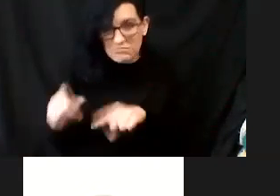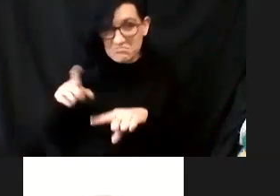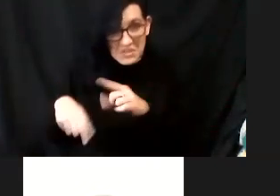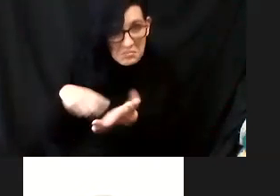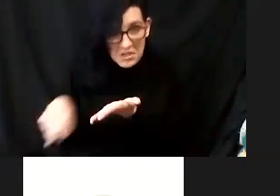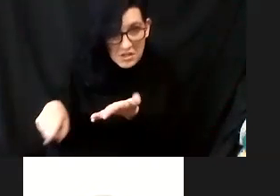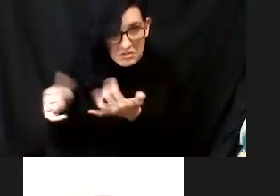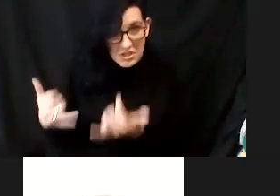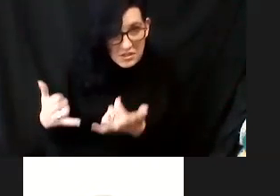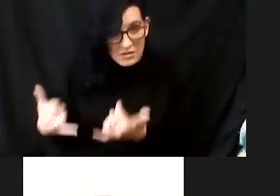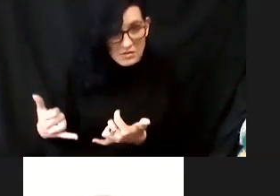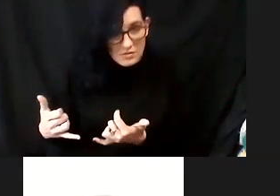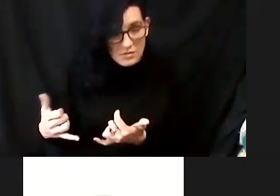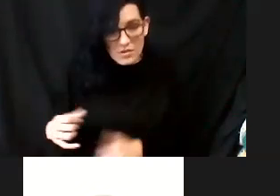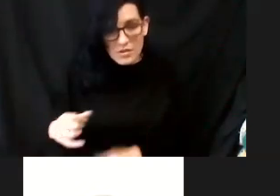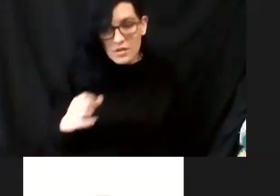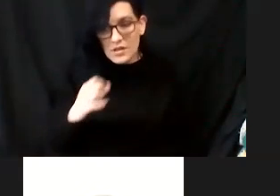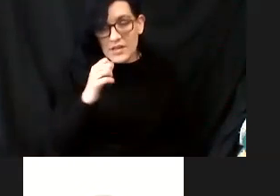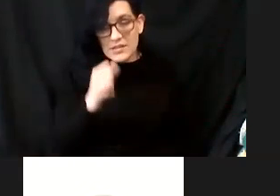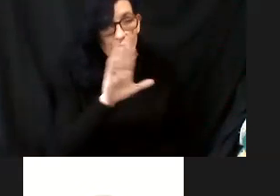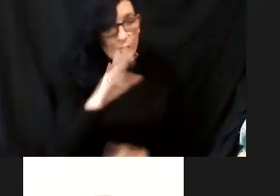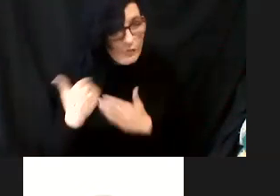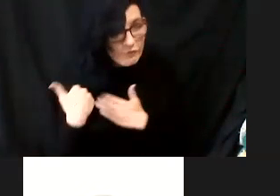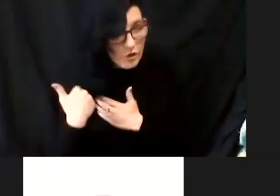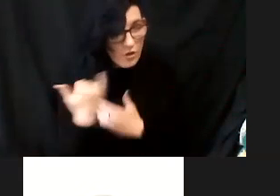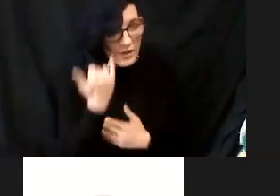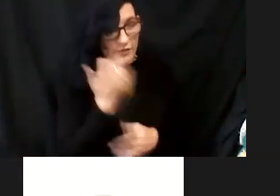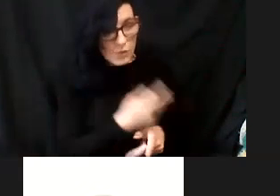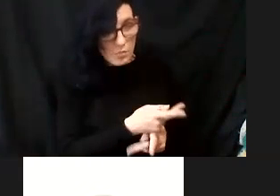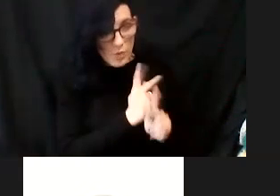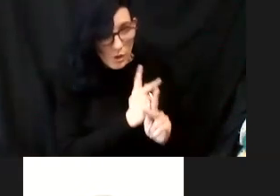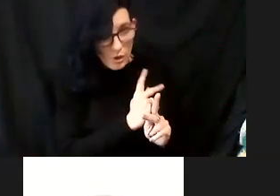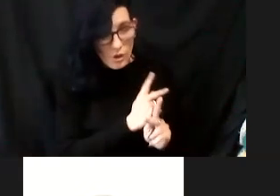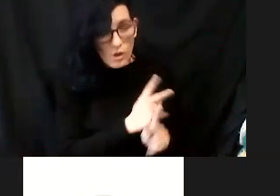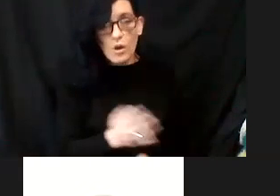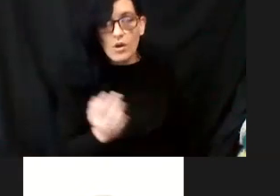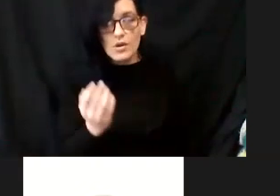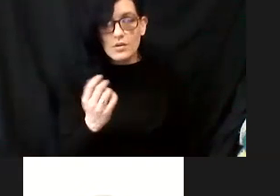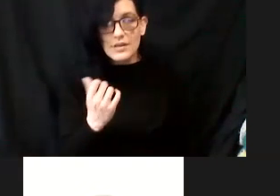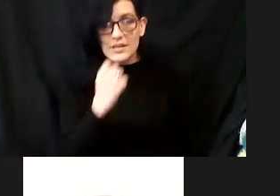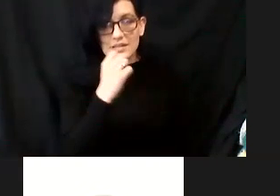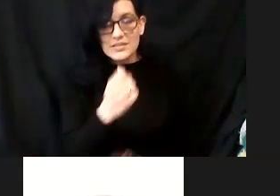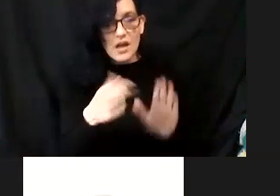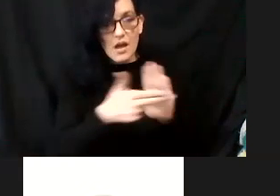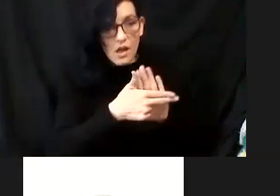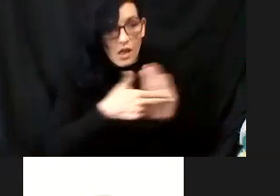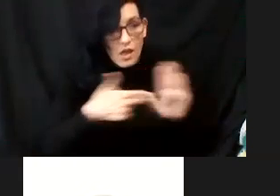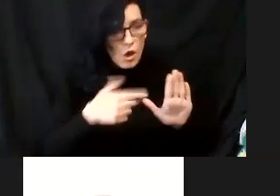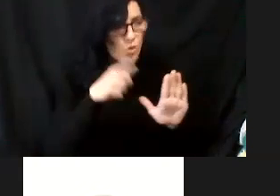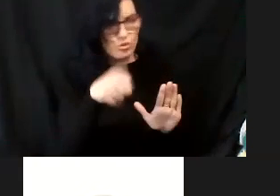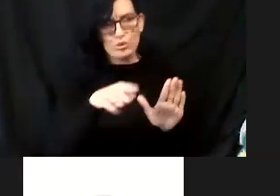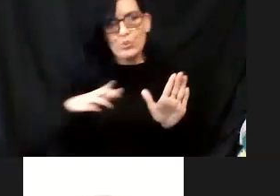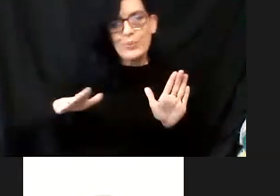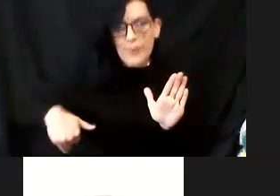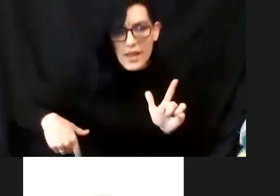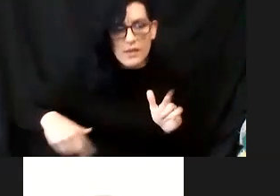it's not due to any fault of the borrower. It's not being put on people's accounts because they were late making payments or because they